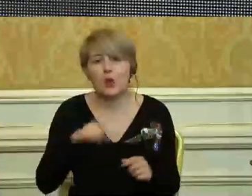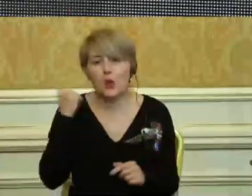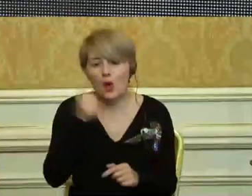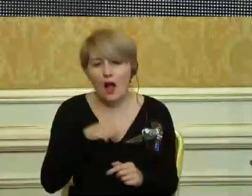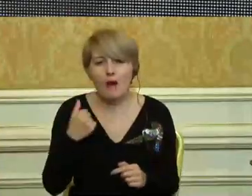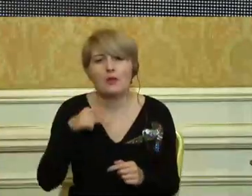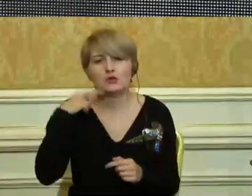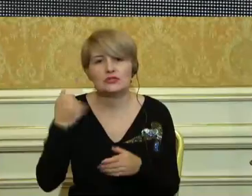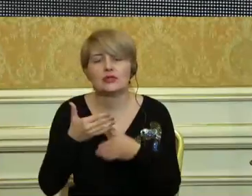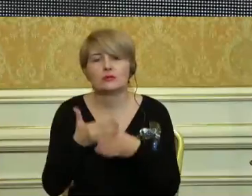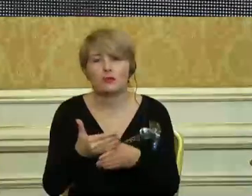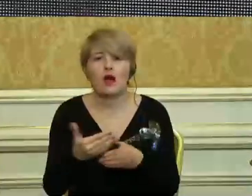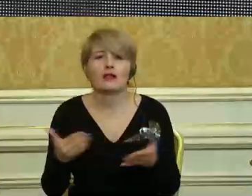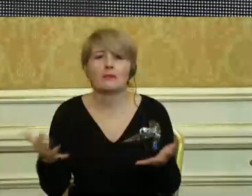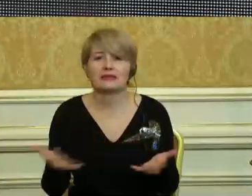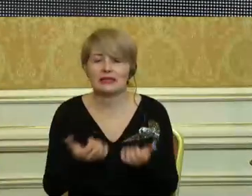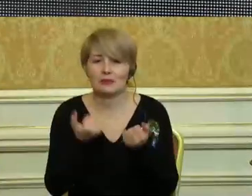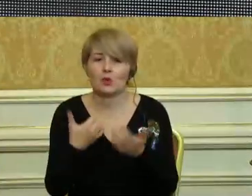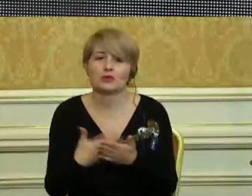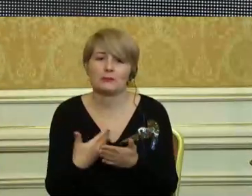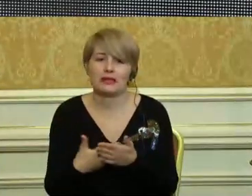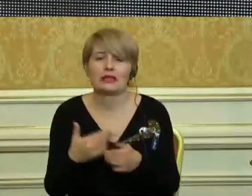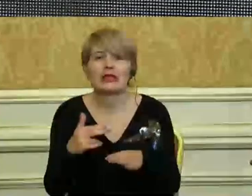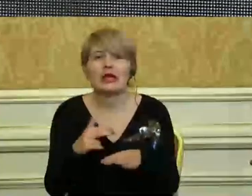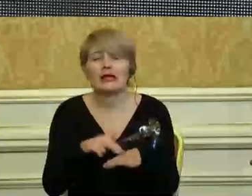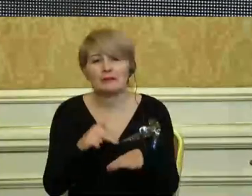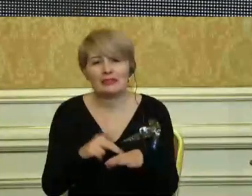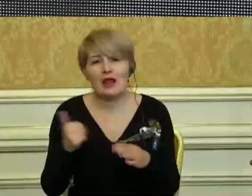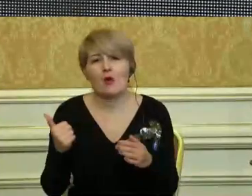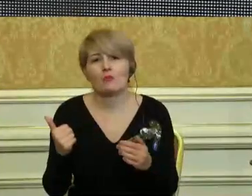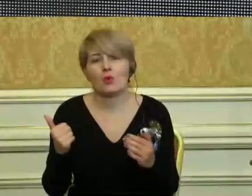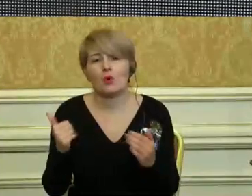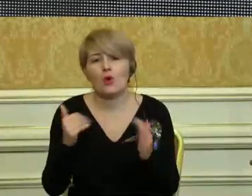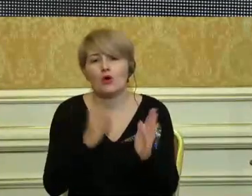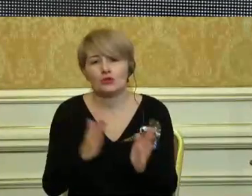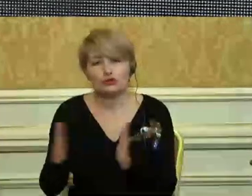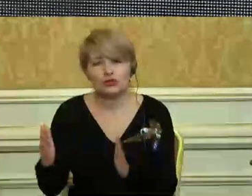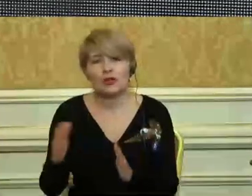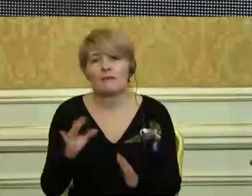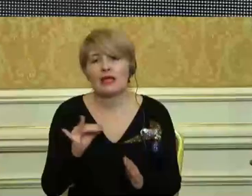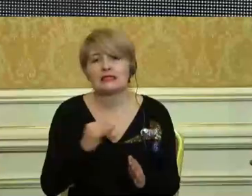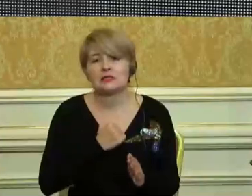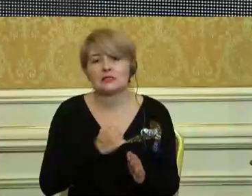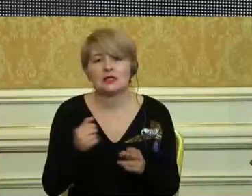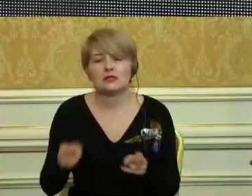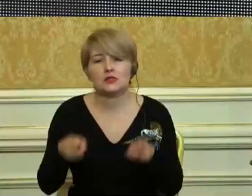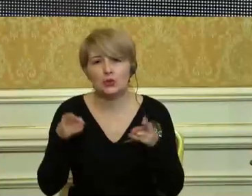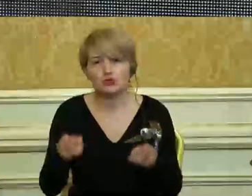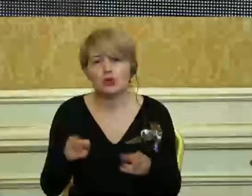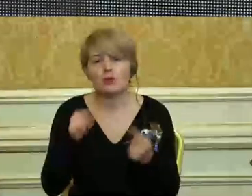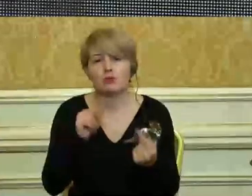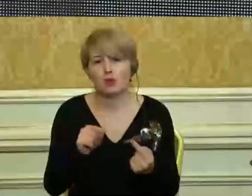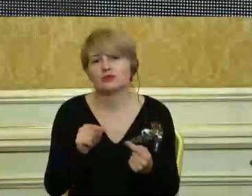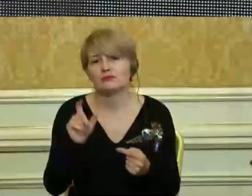of support for the Assad regime's crimes against humanity, enabling the regime's use of chemical weapons on